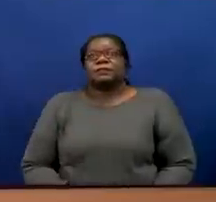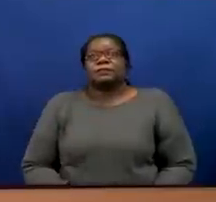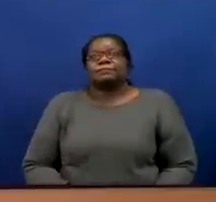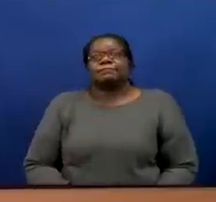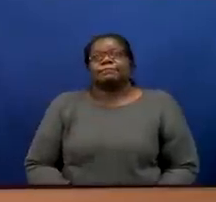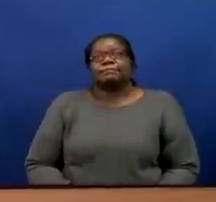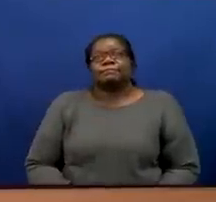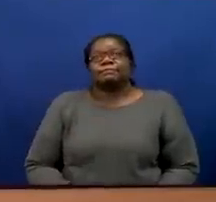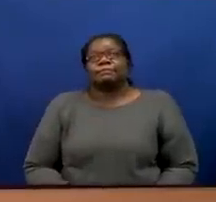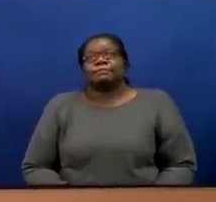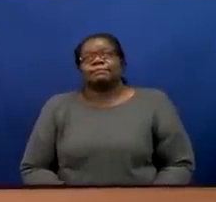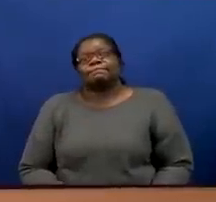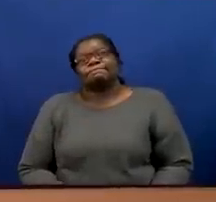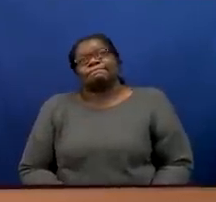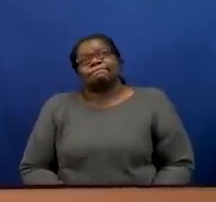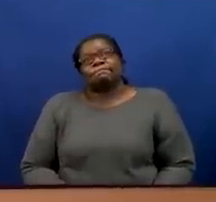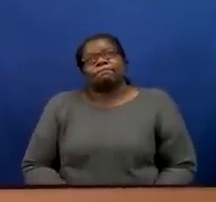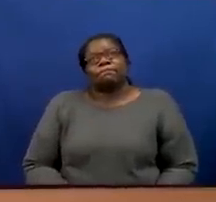my turn.